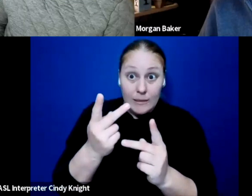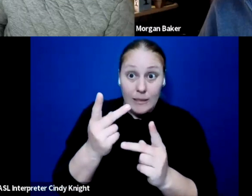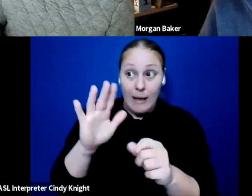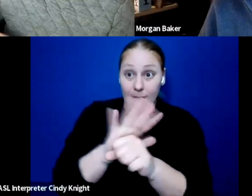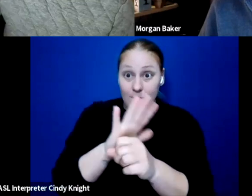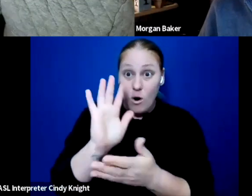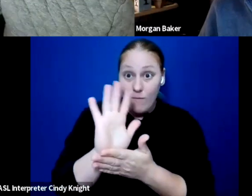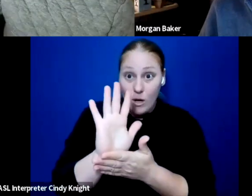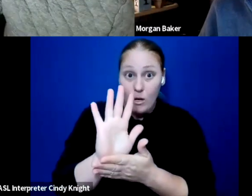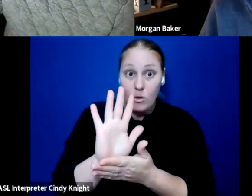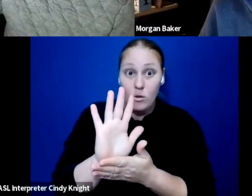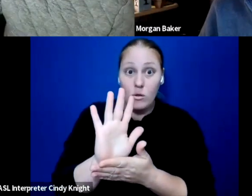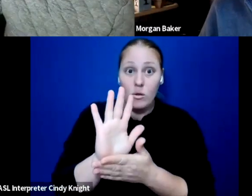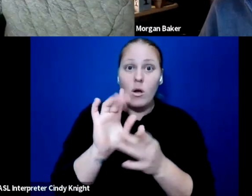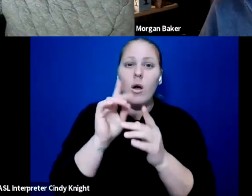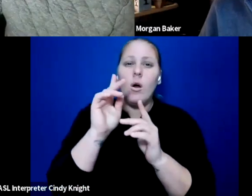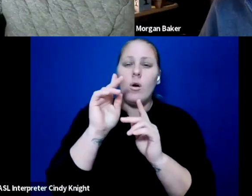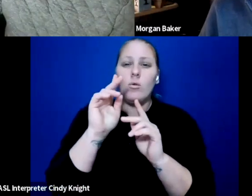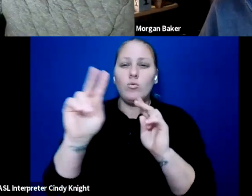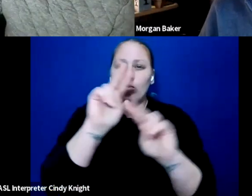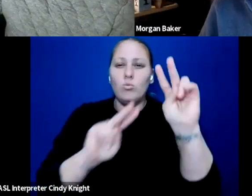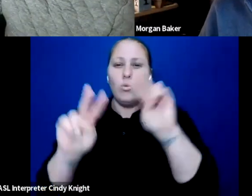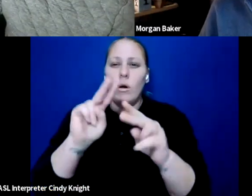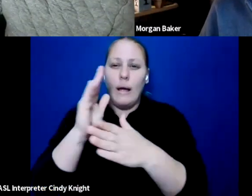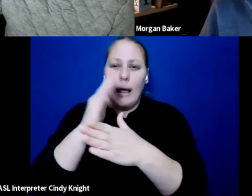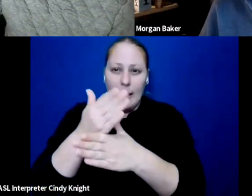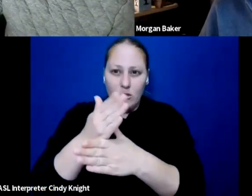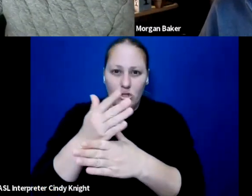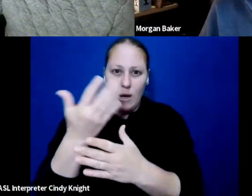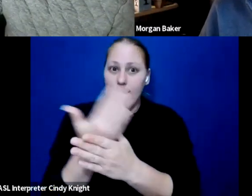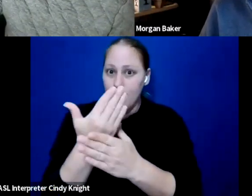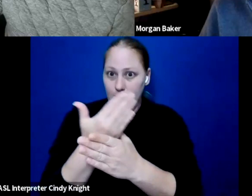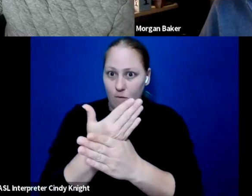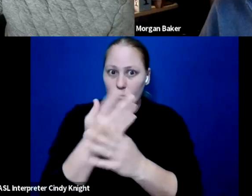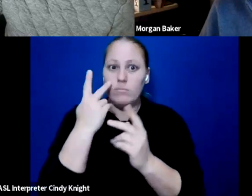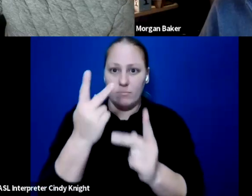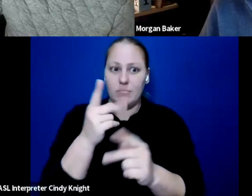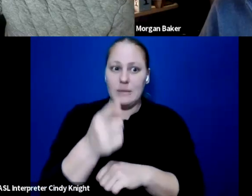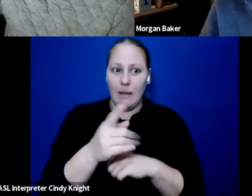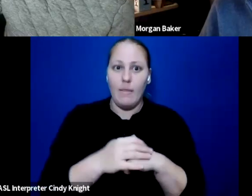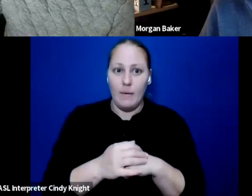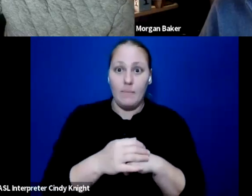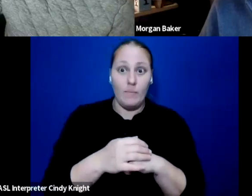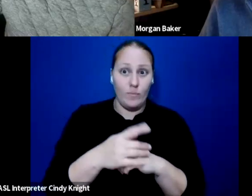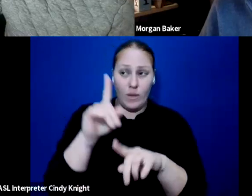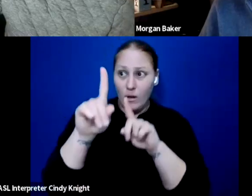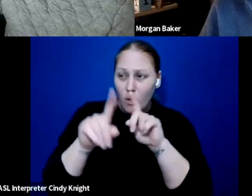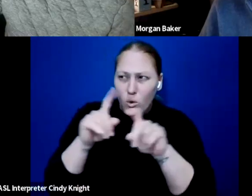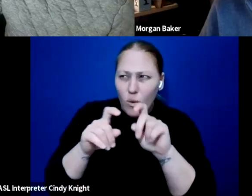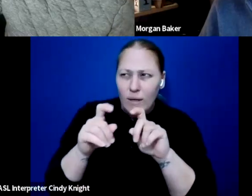shared folder with the demos and view that there. And then if you had any questions, you can reach out to